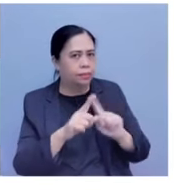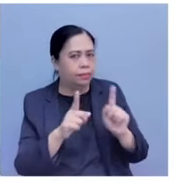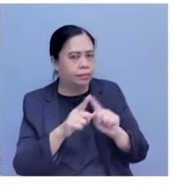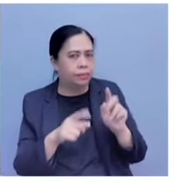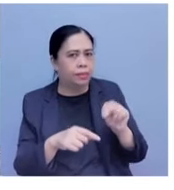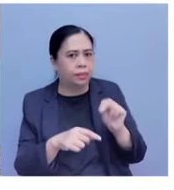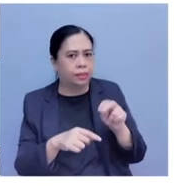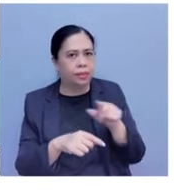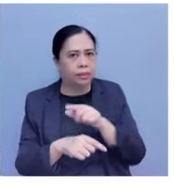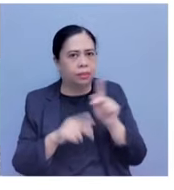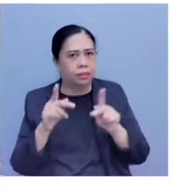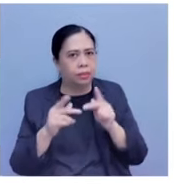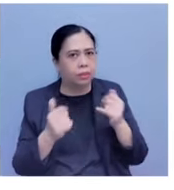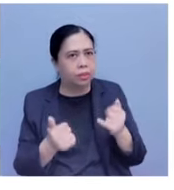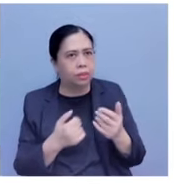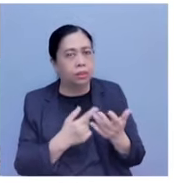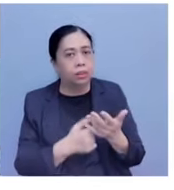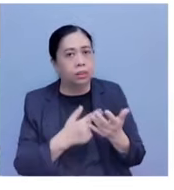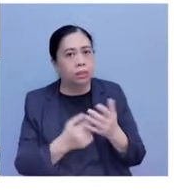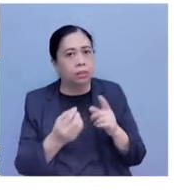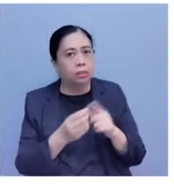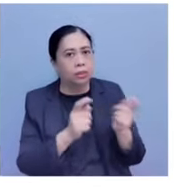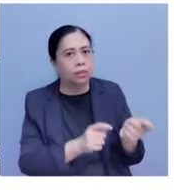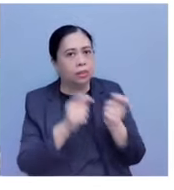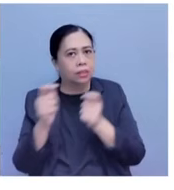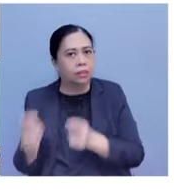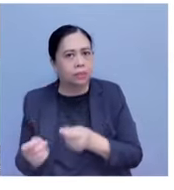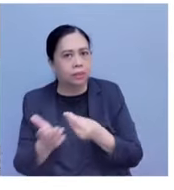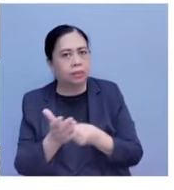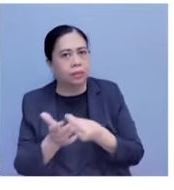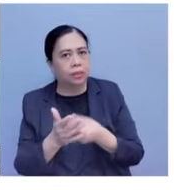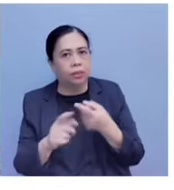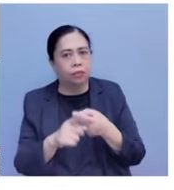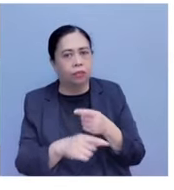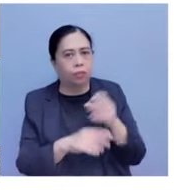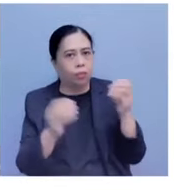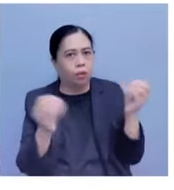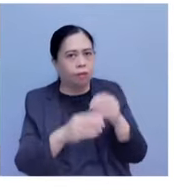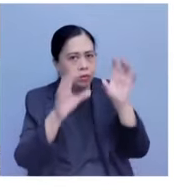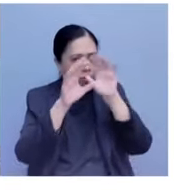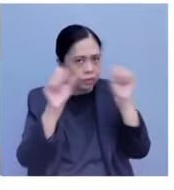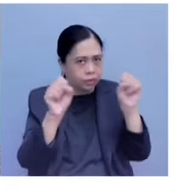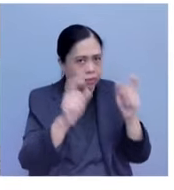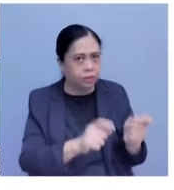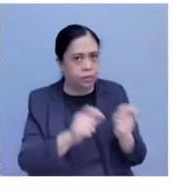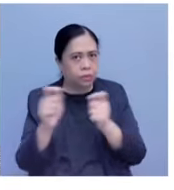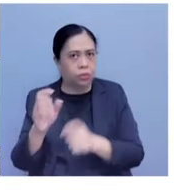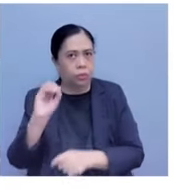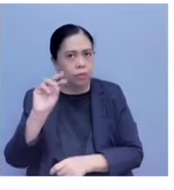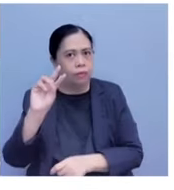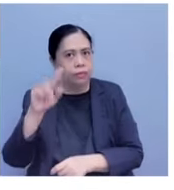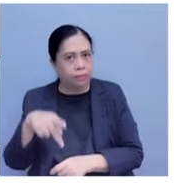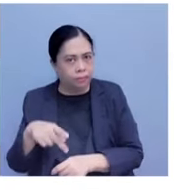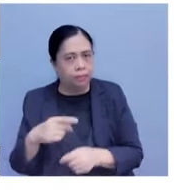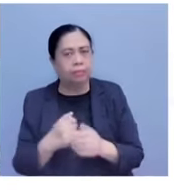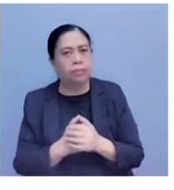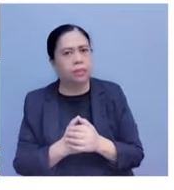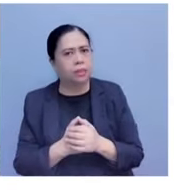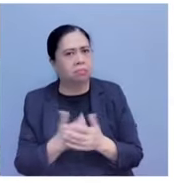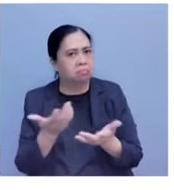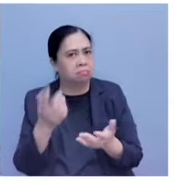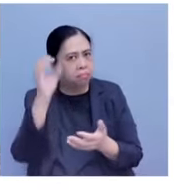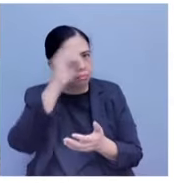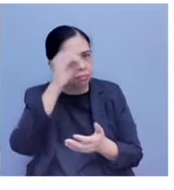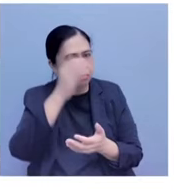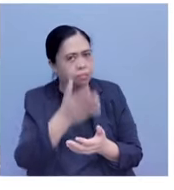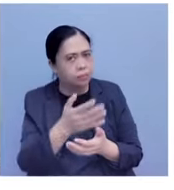by the people now, let's talk about the transfer of funds from the Office of the President to the Office of the Vice President. Any thoughts on that?